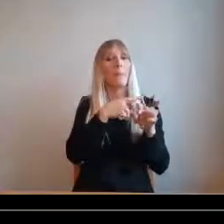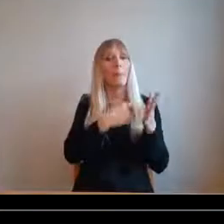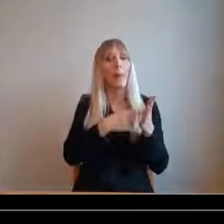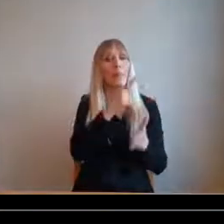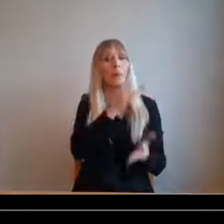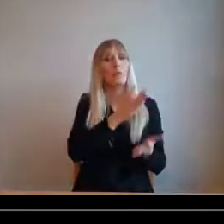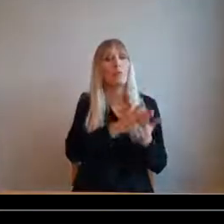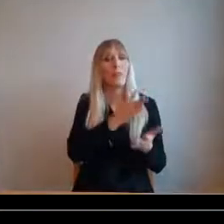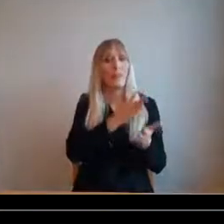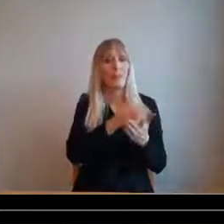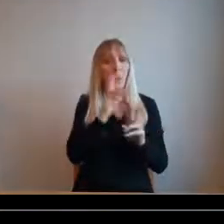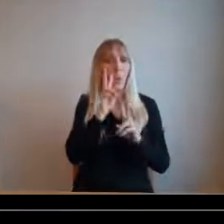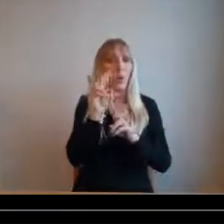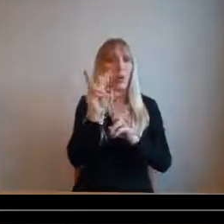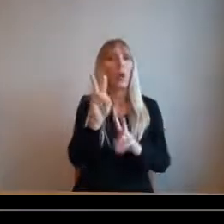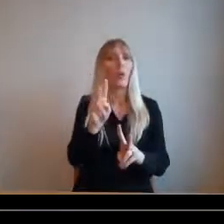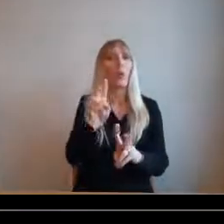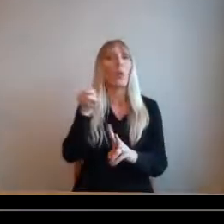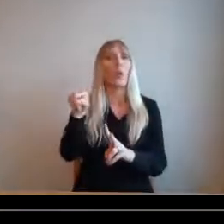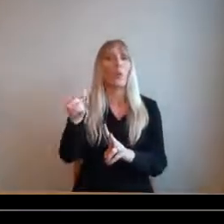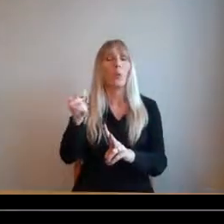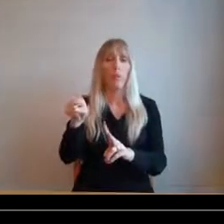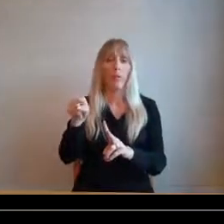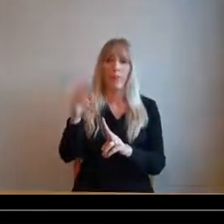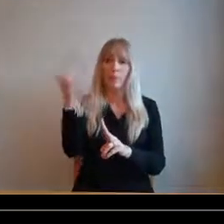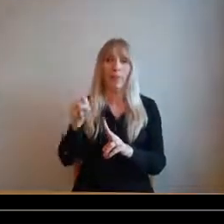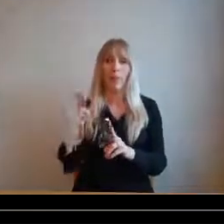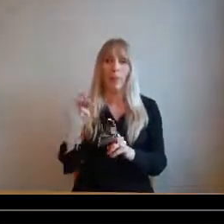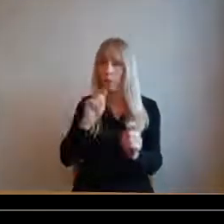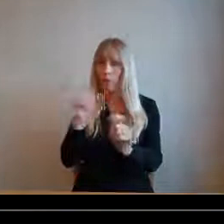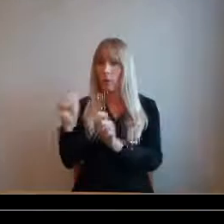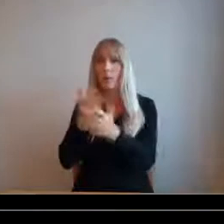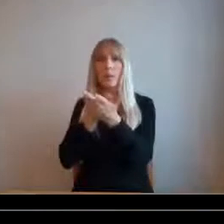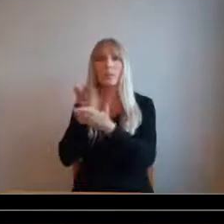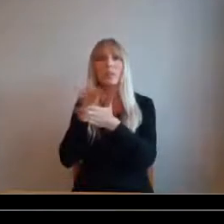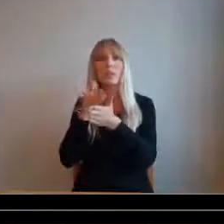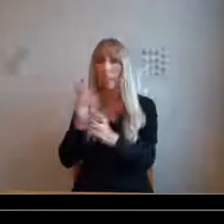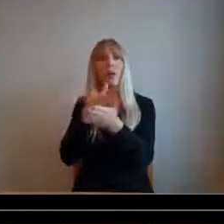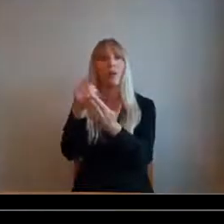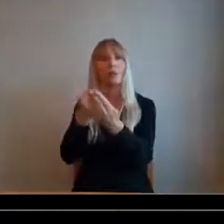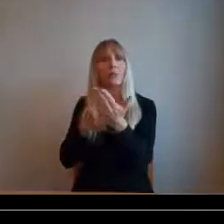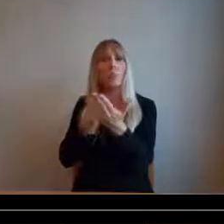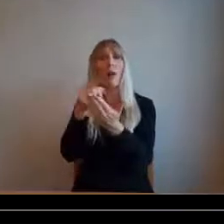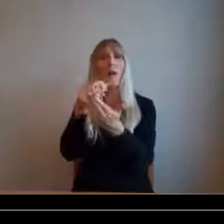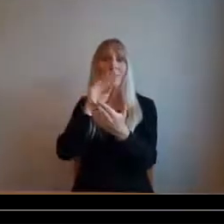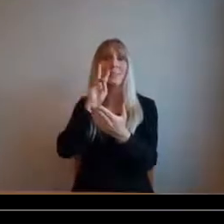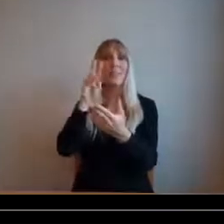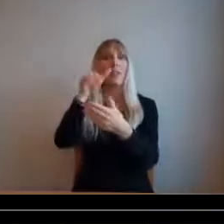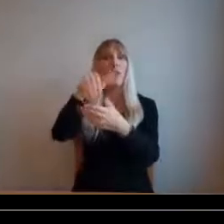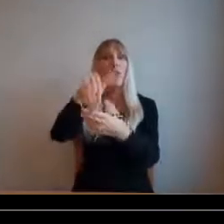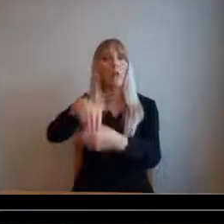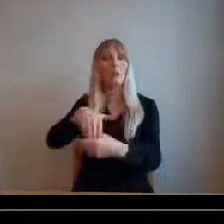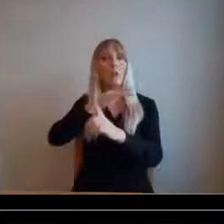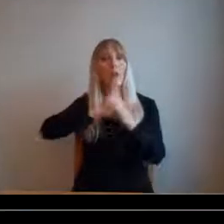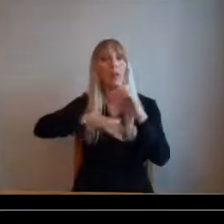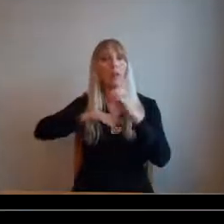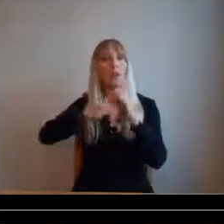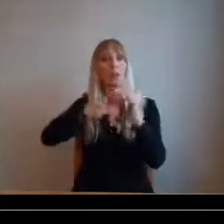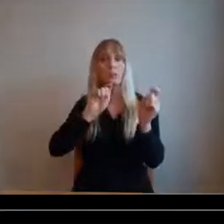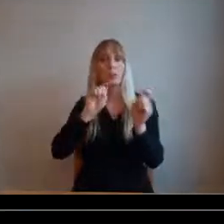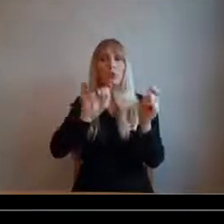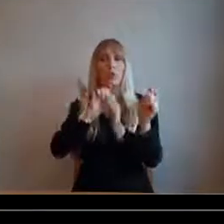if you look in the design refinements consultation guide, you should see the context for those environmental proposal